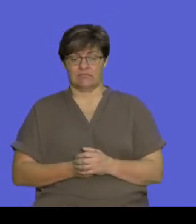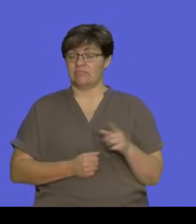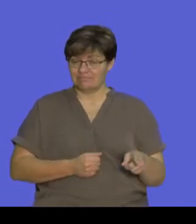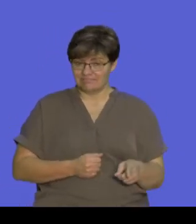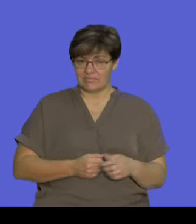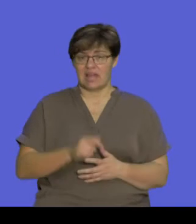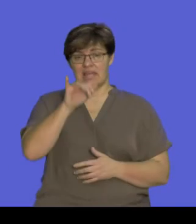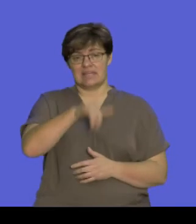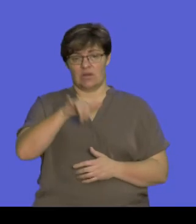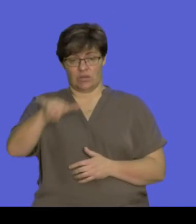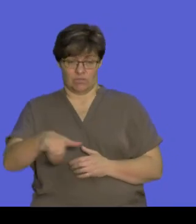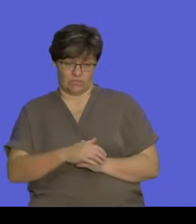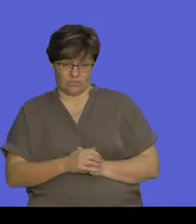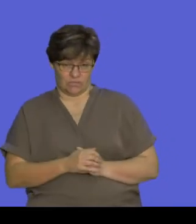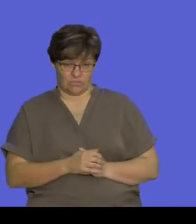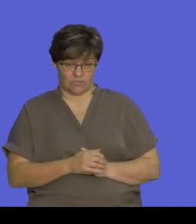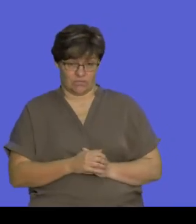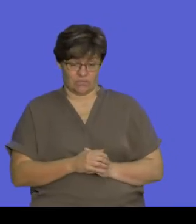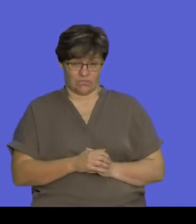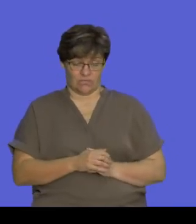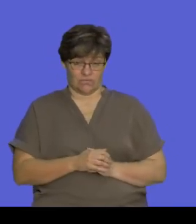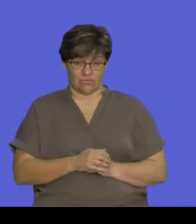is a yellow-yellow.